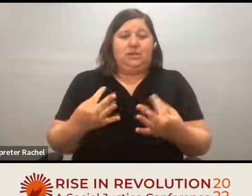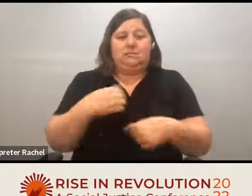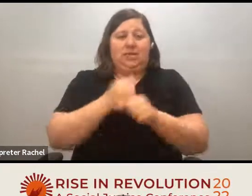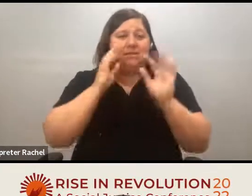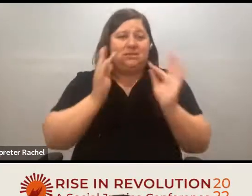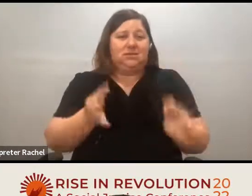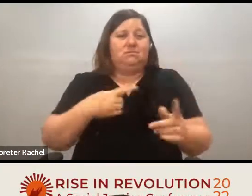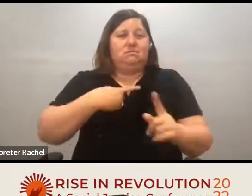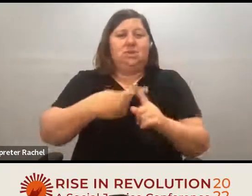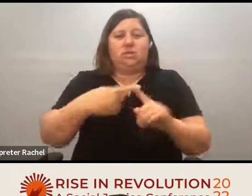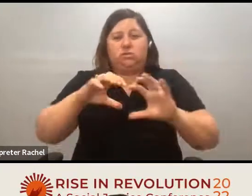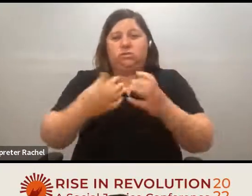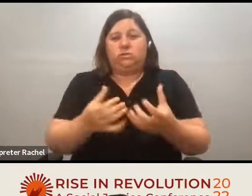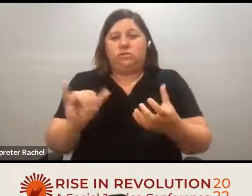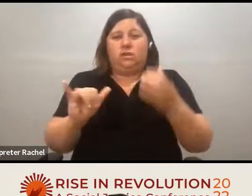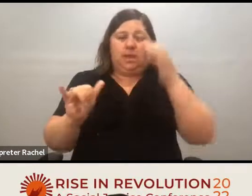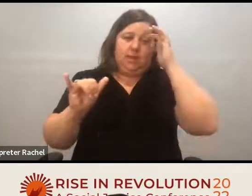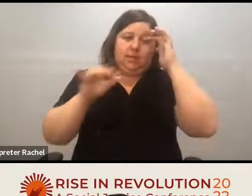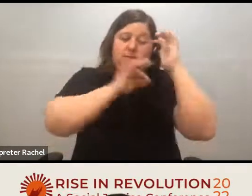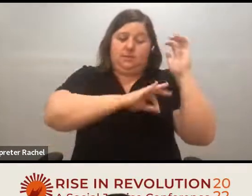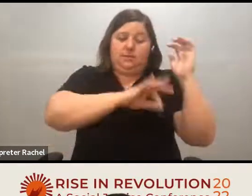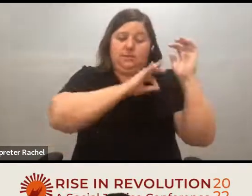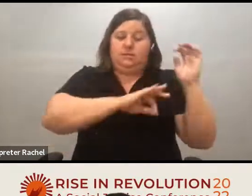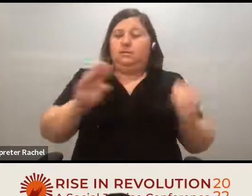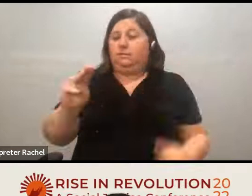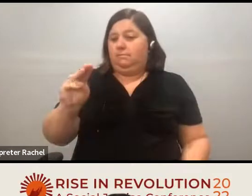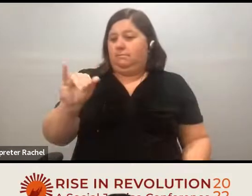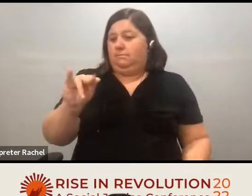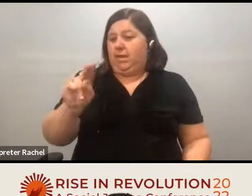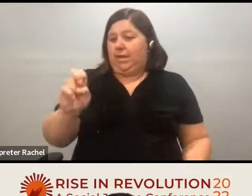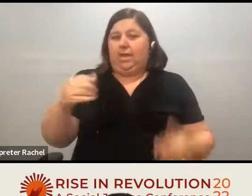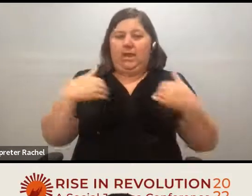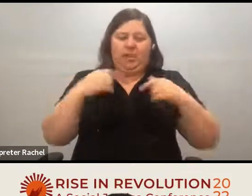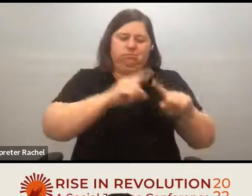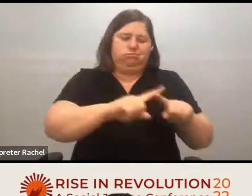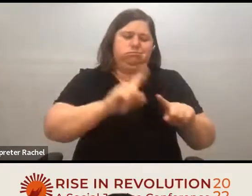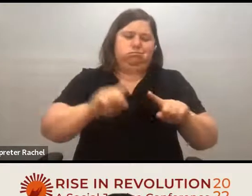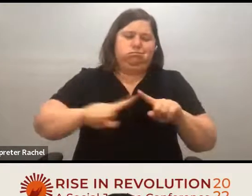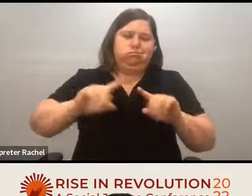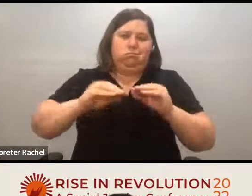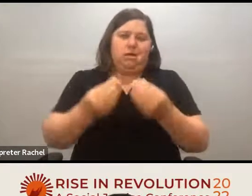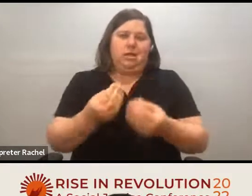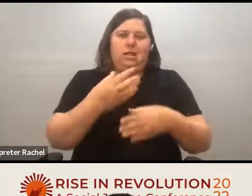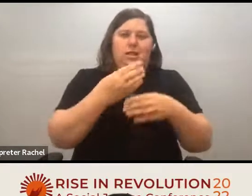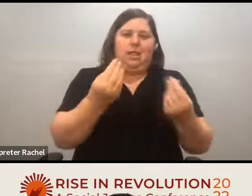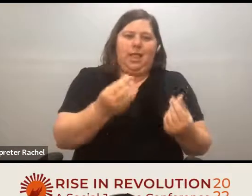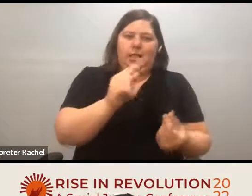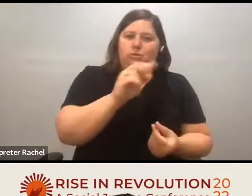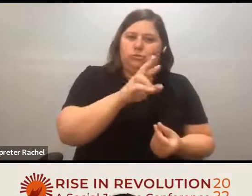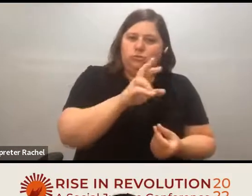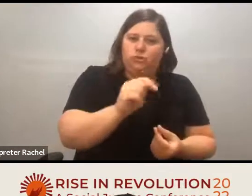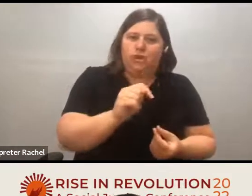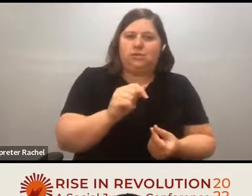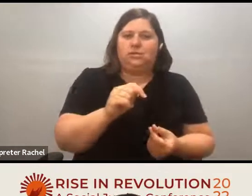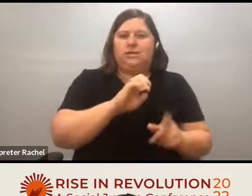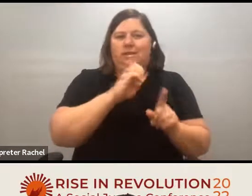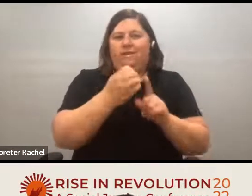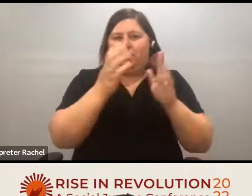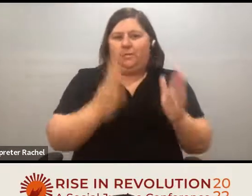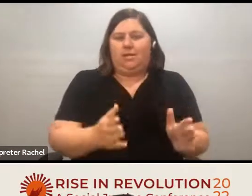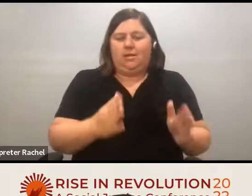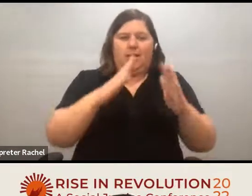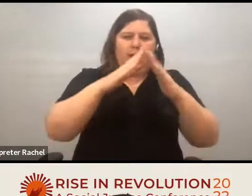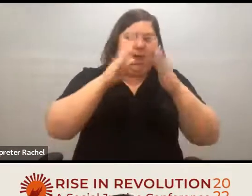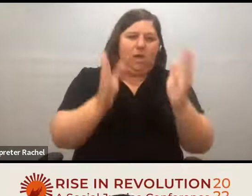also groups like in Maine, there's all these different organizations, land trusts, environmentalists,